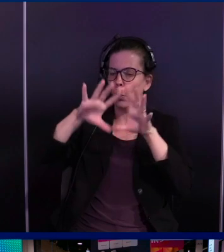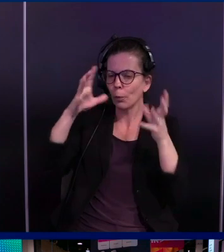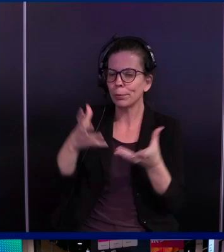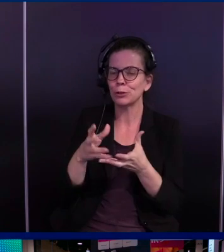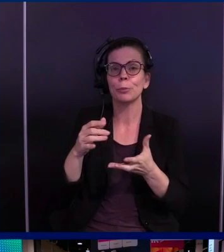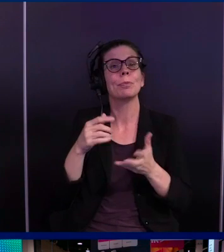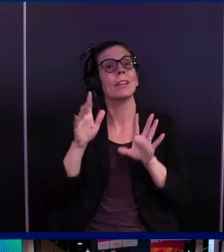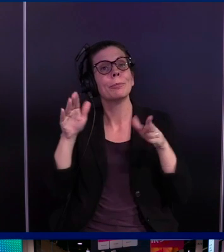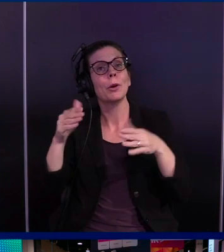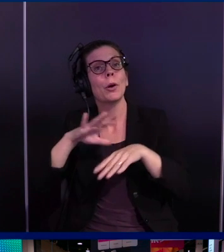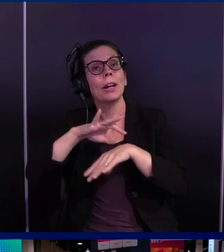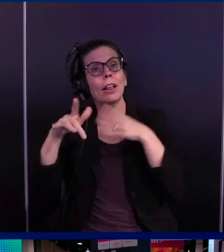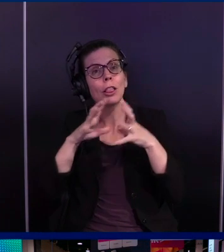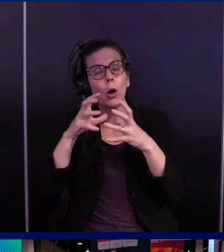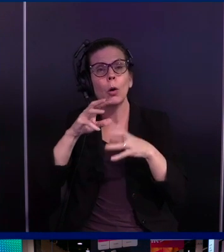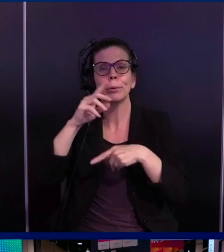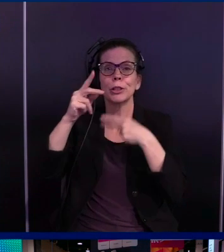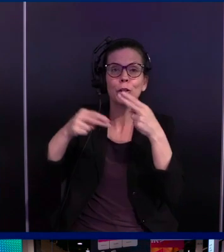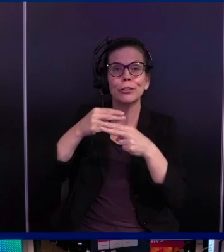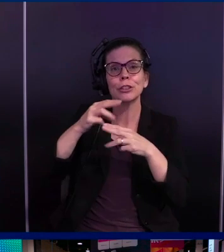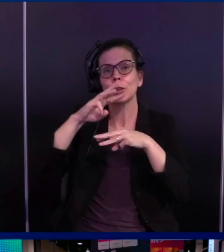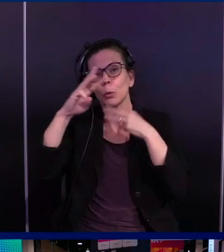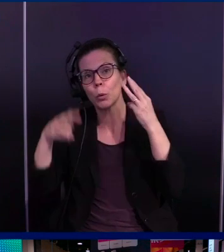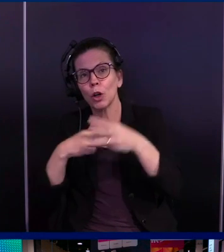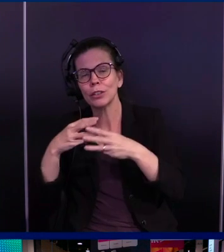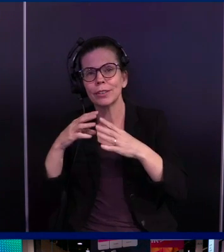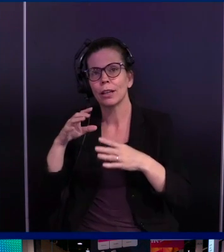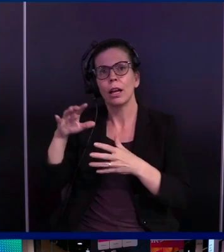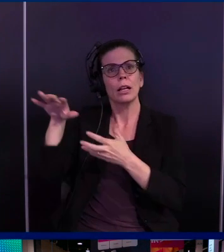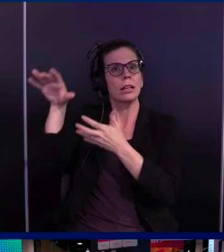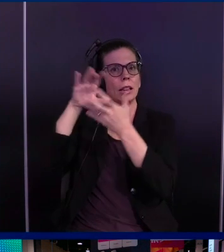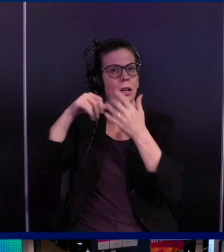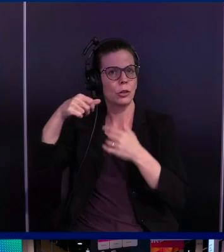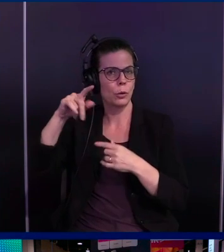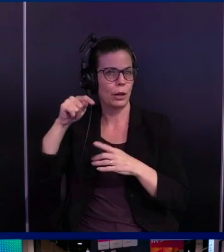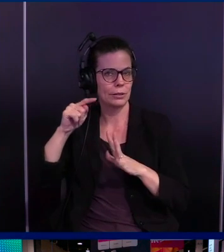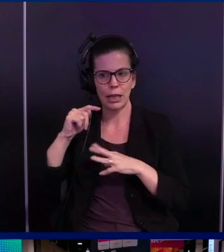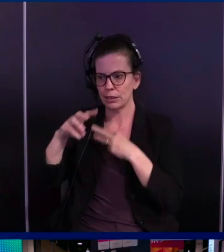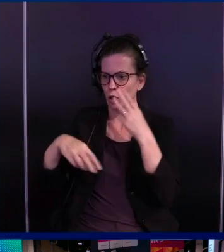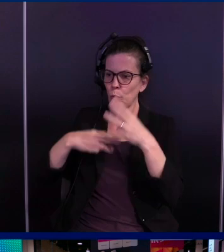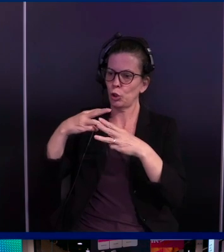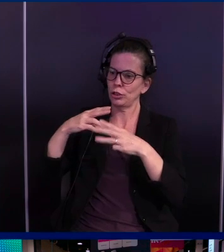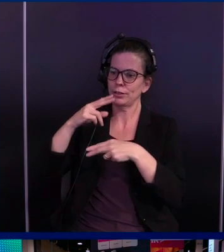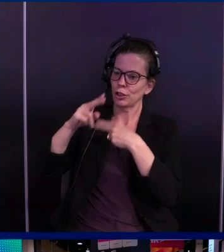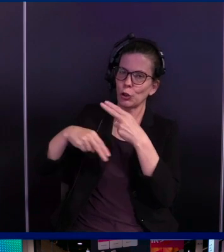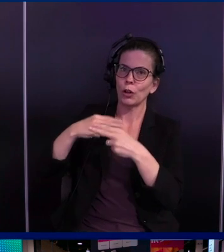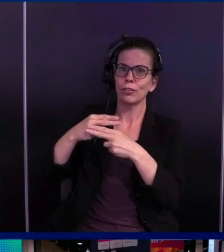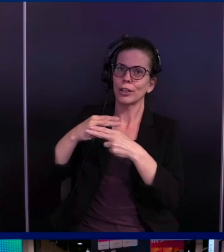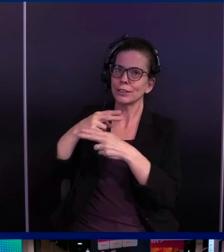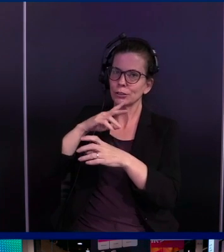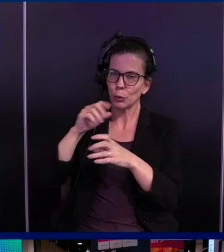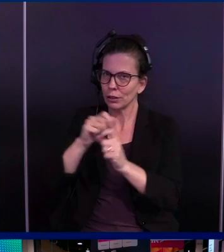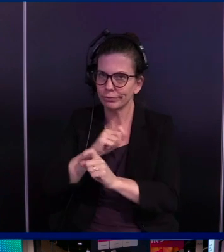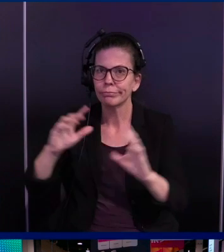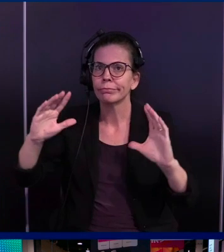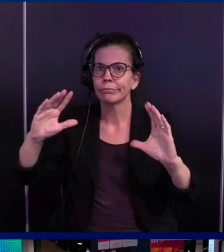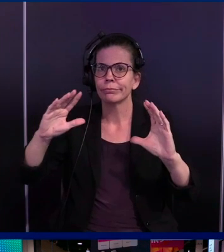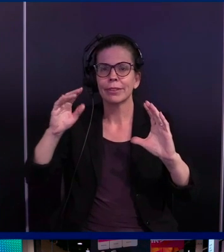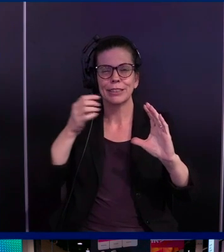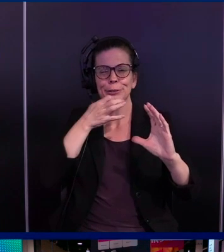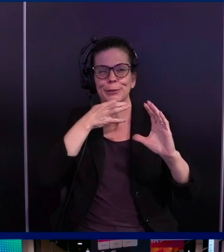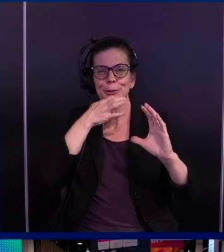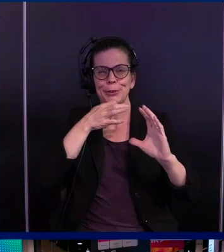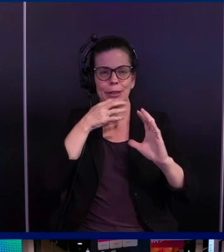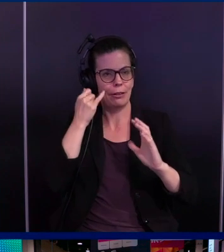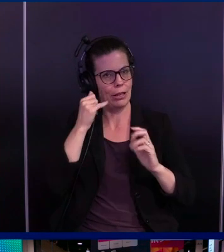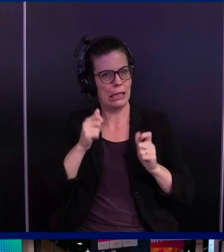speaking of the globe and the universe and the world, Cloud Quest actually has like this world and universe, and we're going to jump into it pretty soon here,